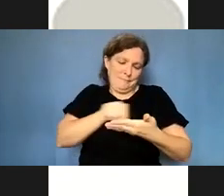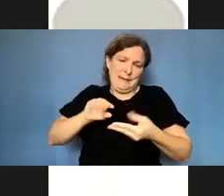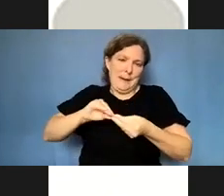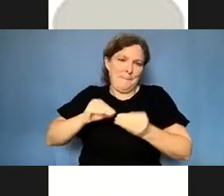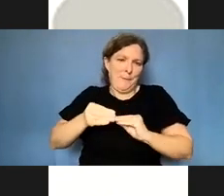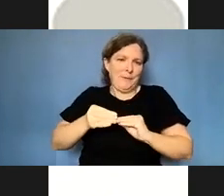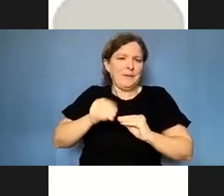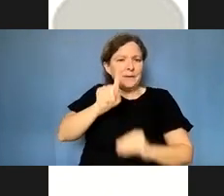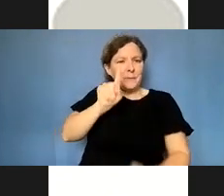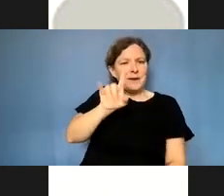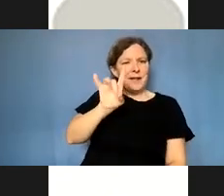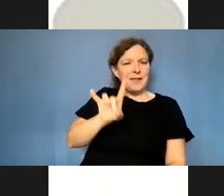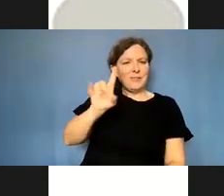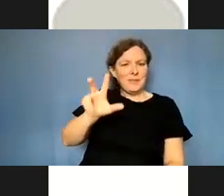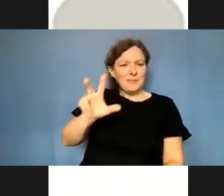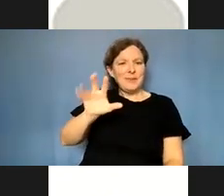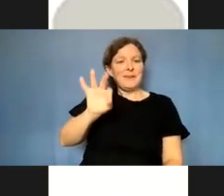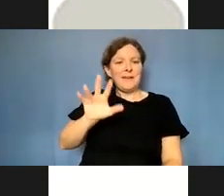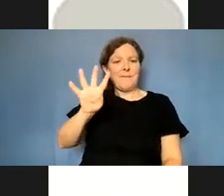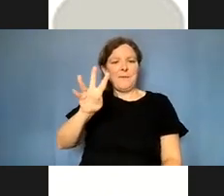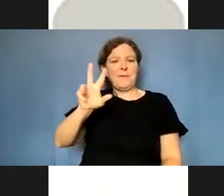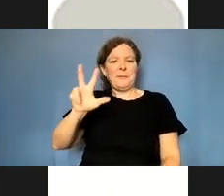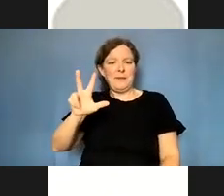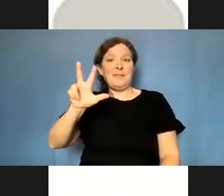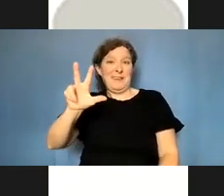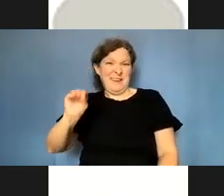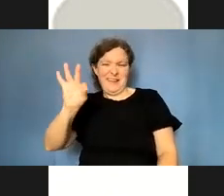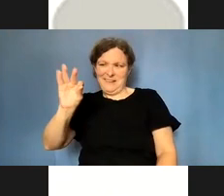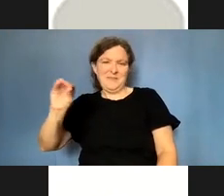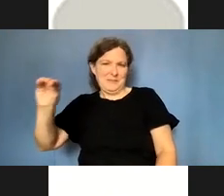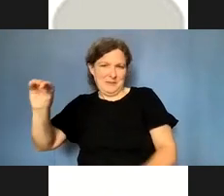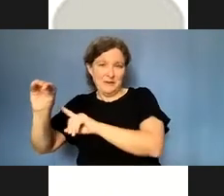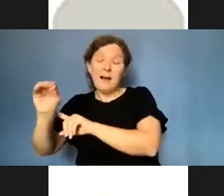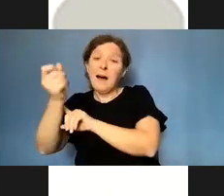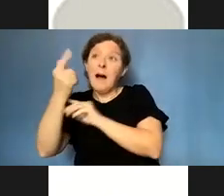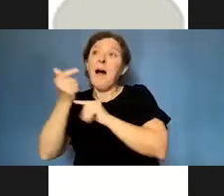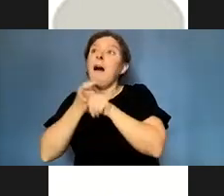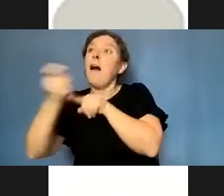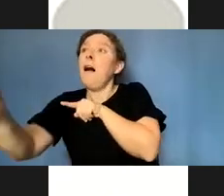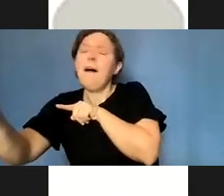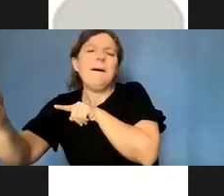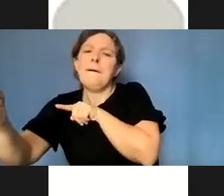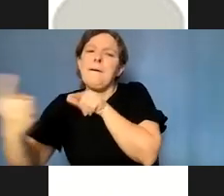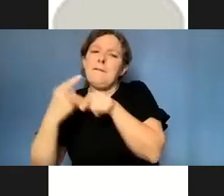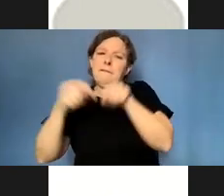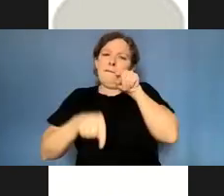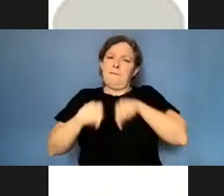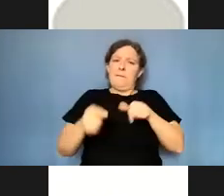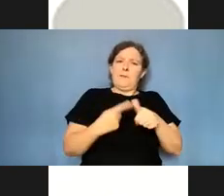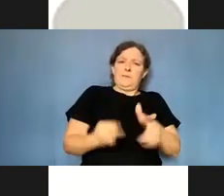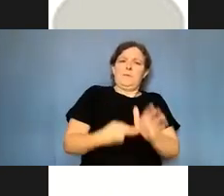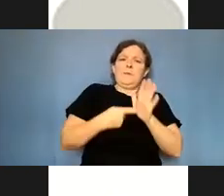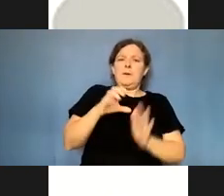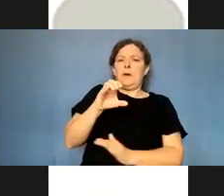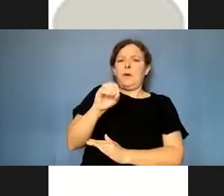in 3900. However, first you would require something called a COVID ID. A COVID ID is a